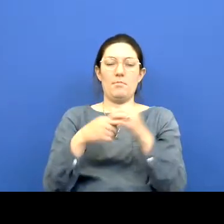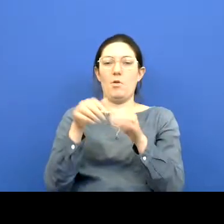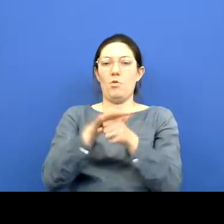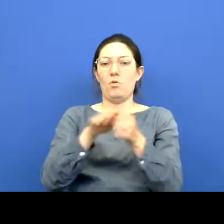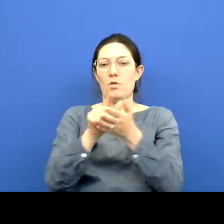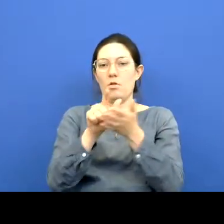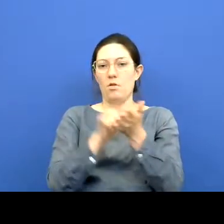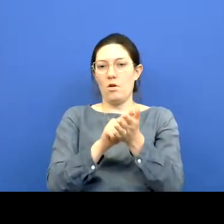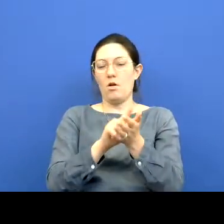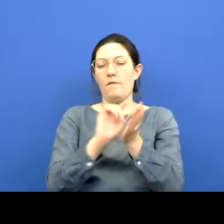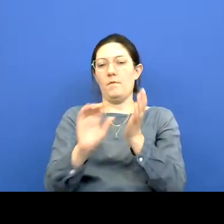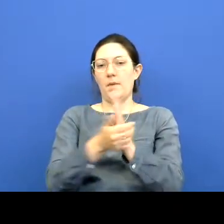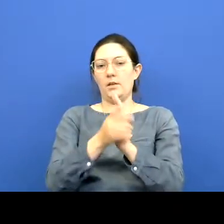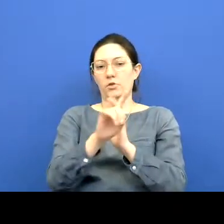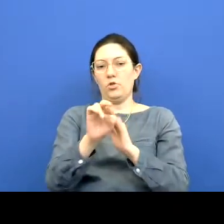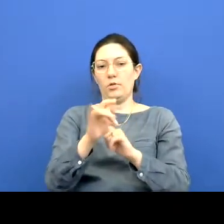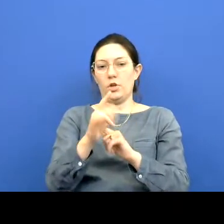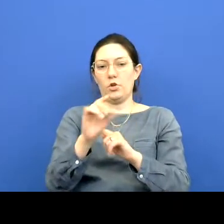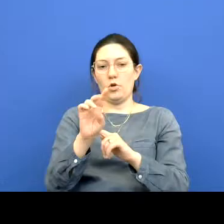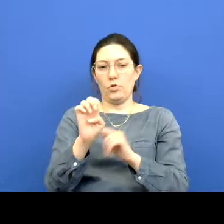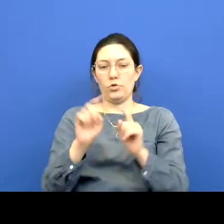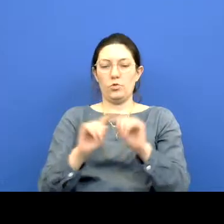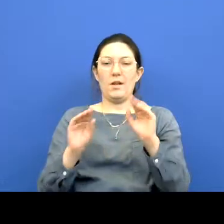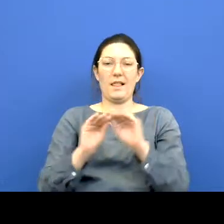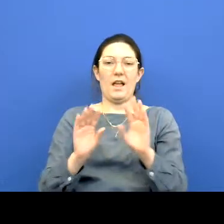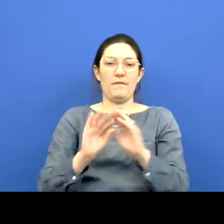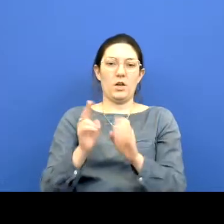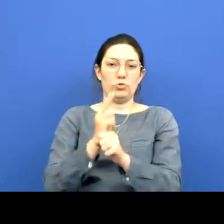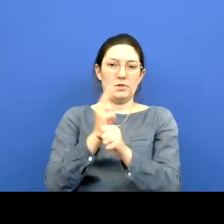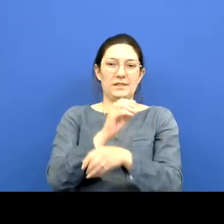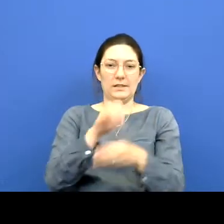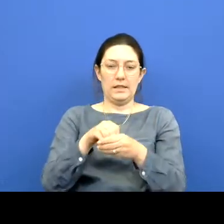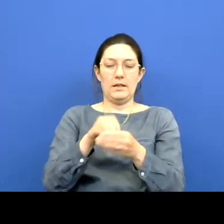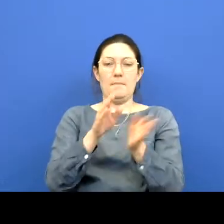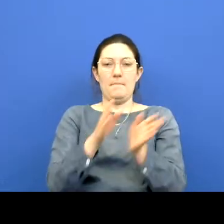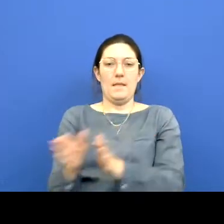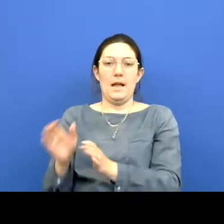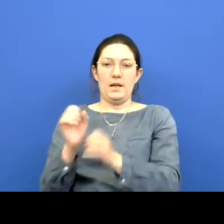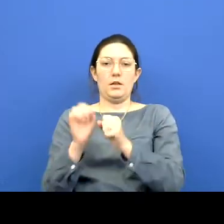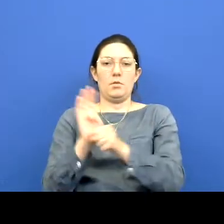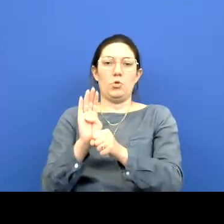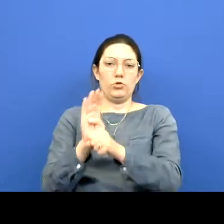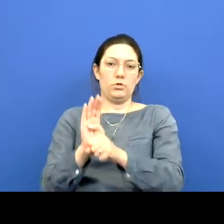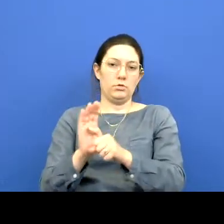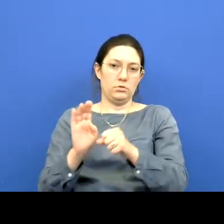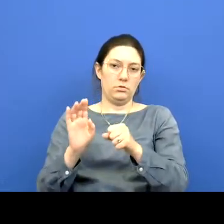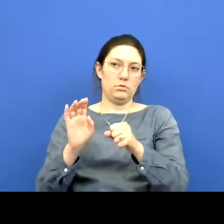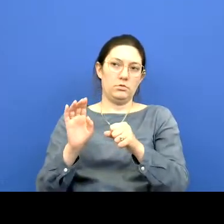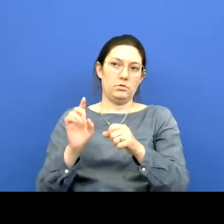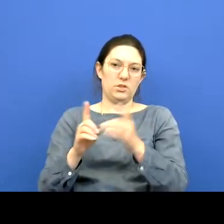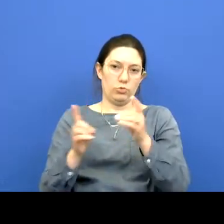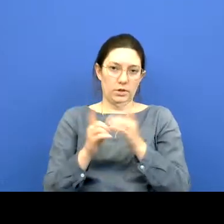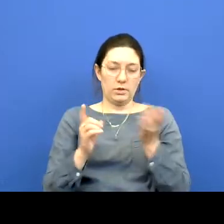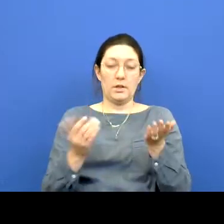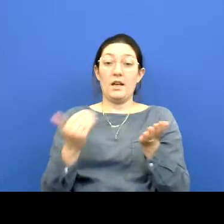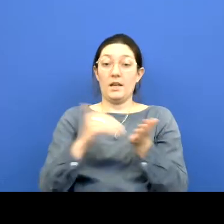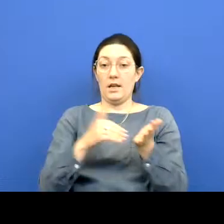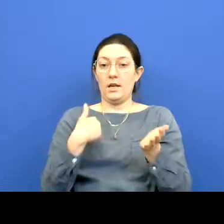law to amend zoning code to clarify uses within the planned commercial districts. again, we will hold